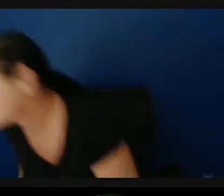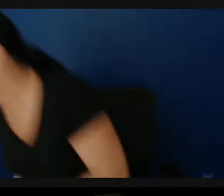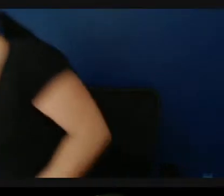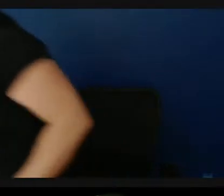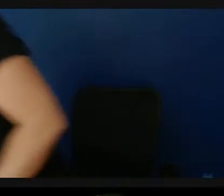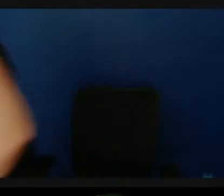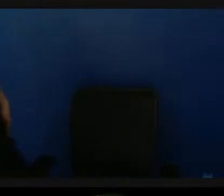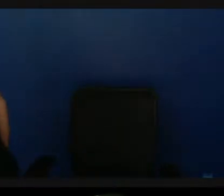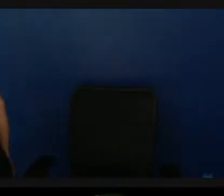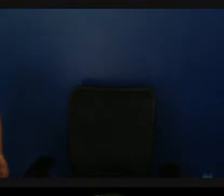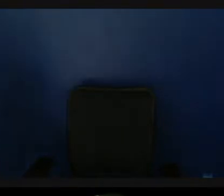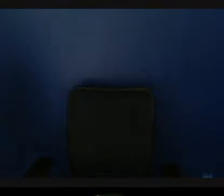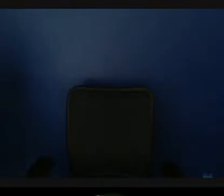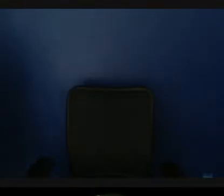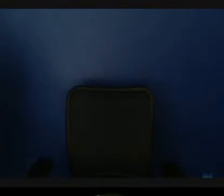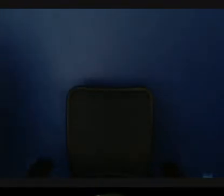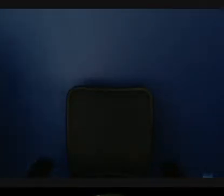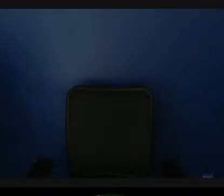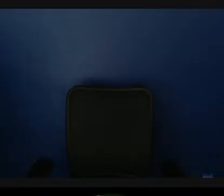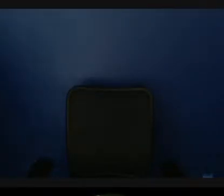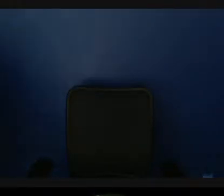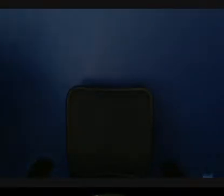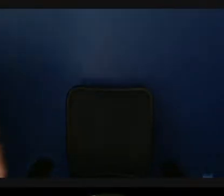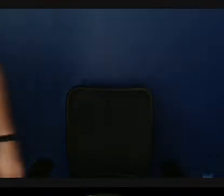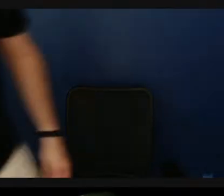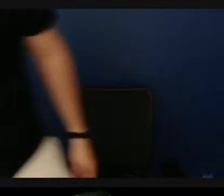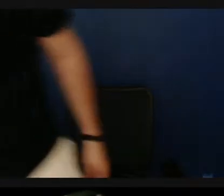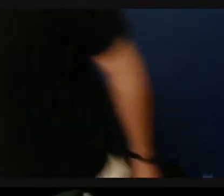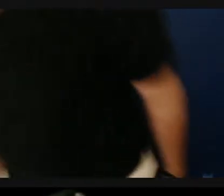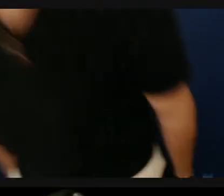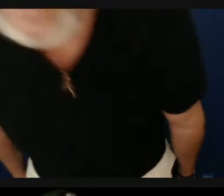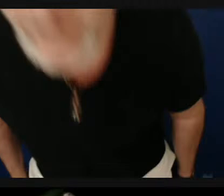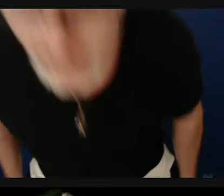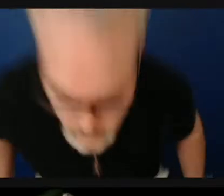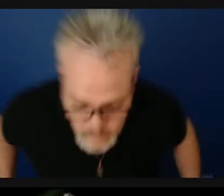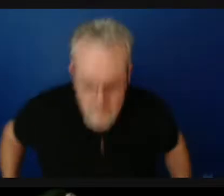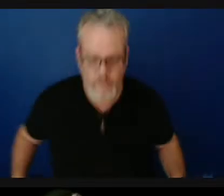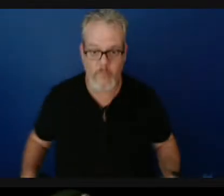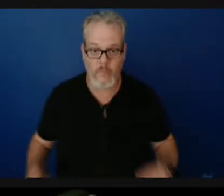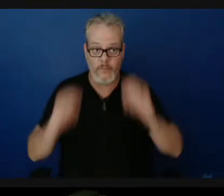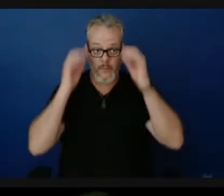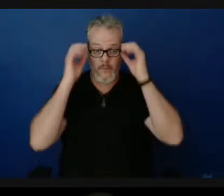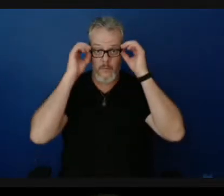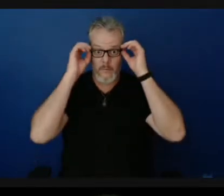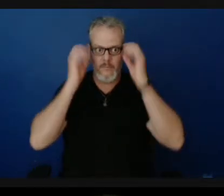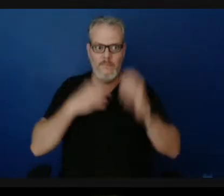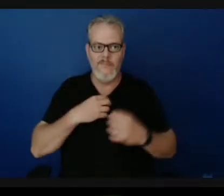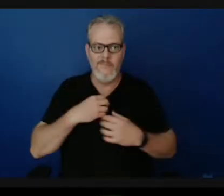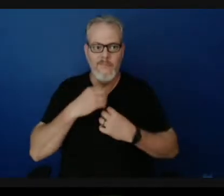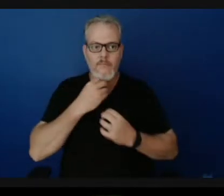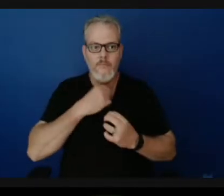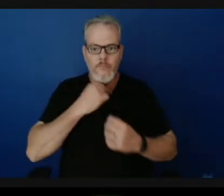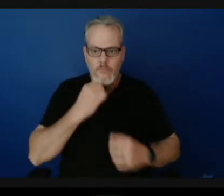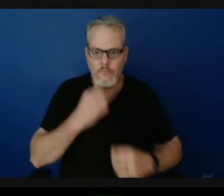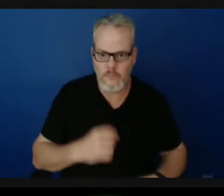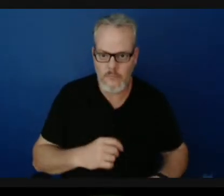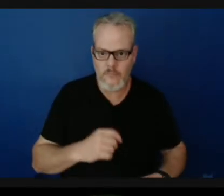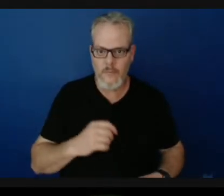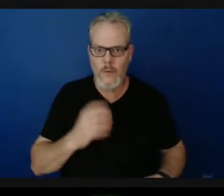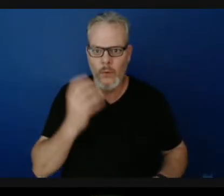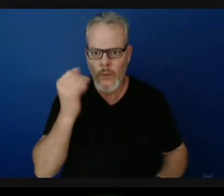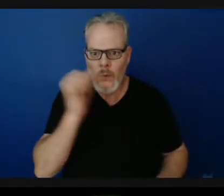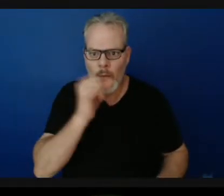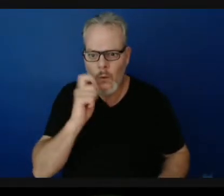There's those long exposure shots, huh? Yeah. And it's cool how they can do that kind of stuff